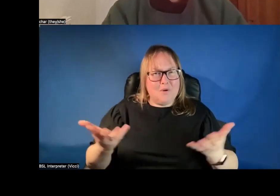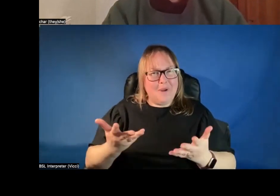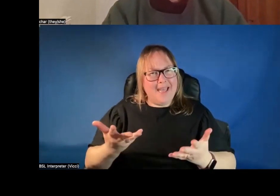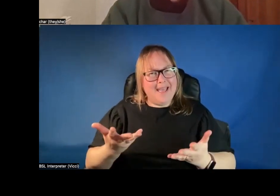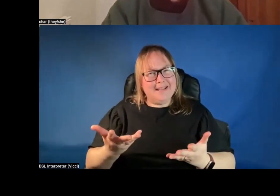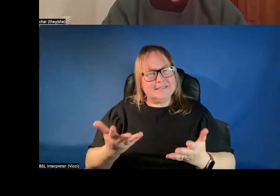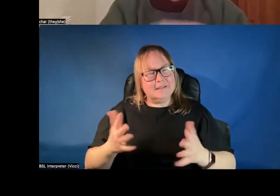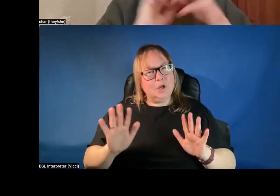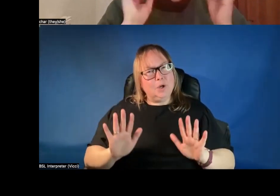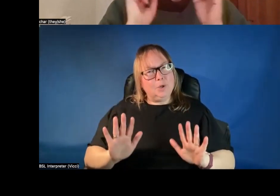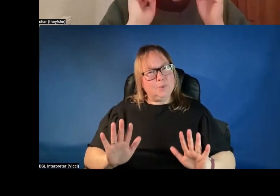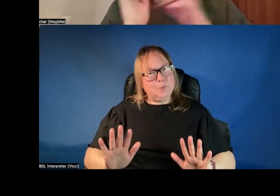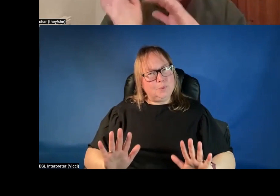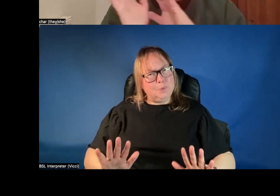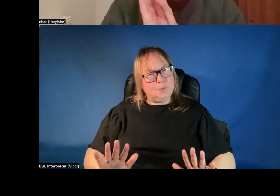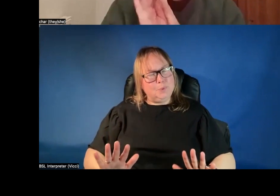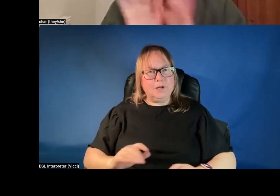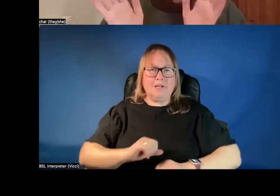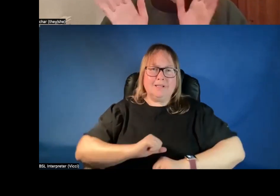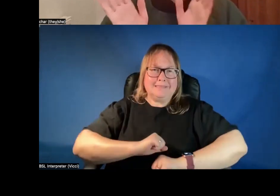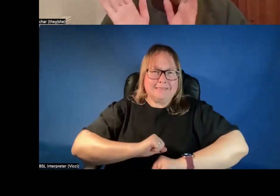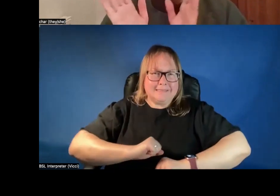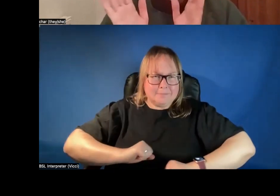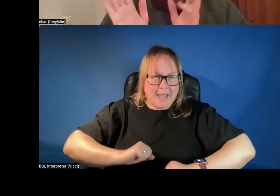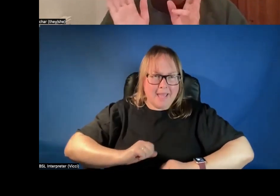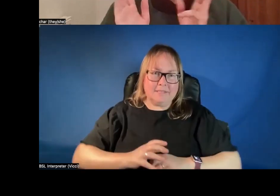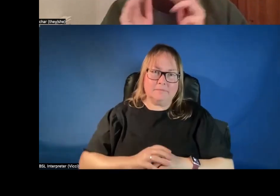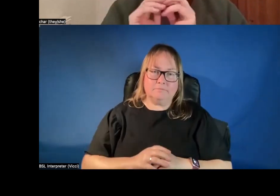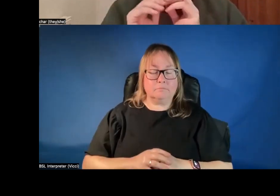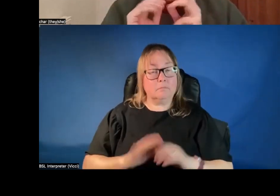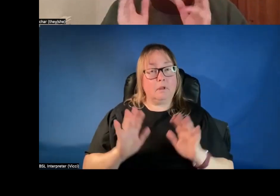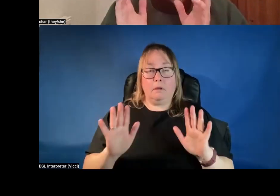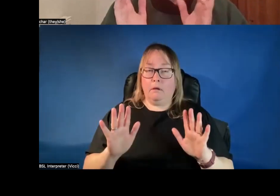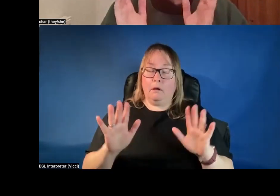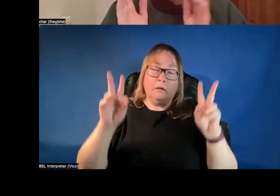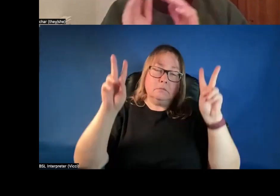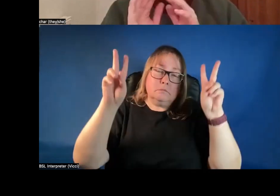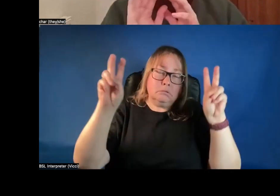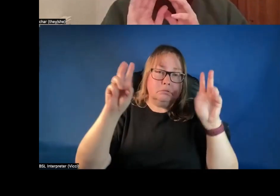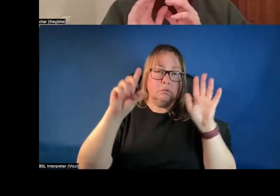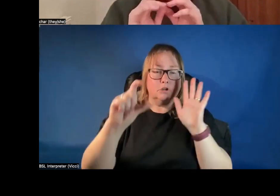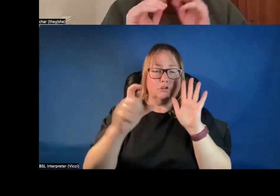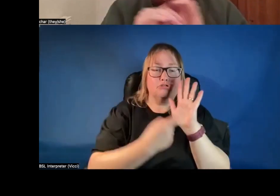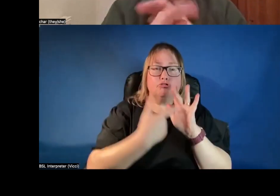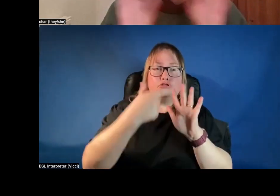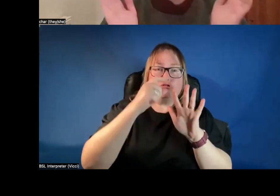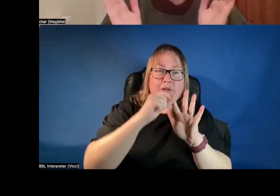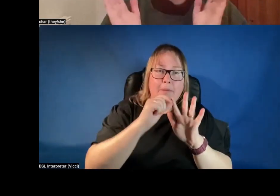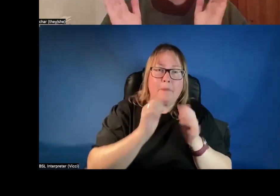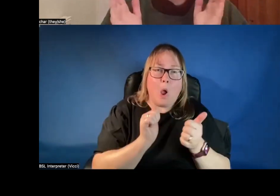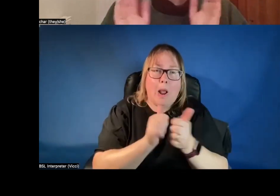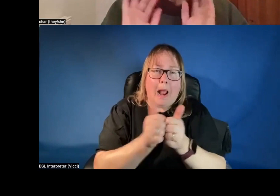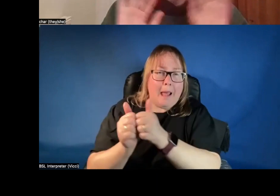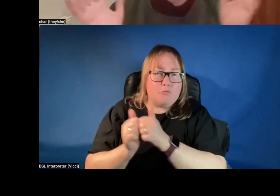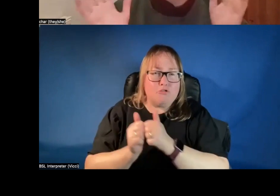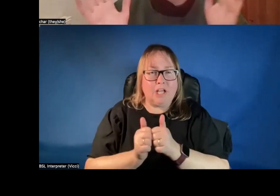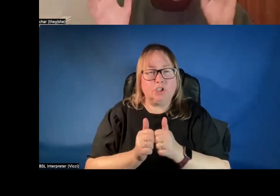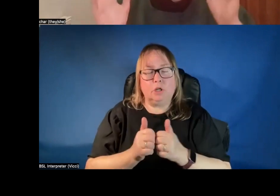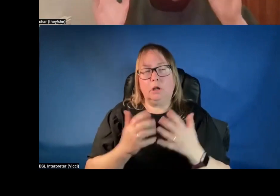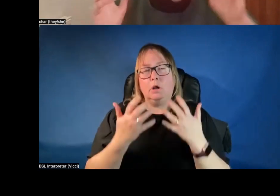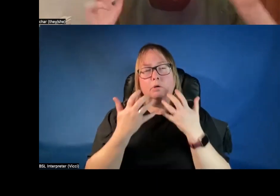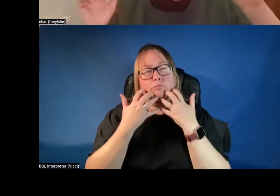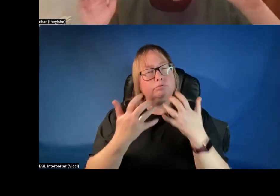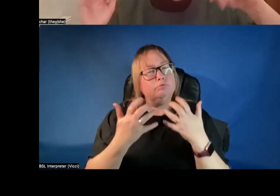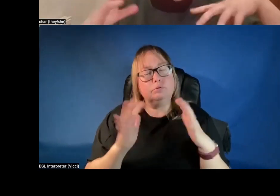such, like, Crip collaboration is my favorite thing in the world, and also, yeah, this unendingly like